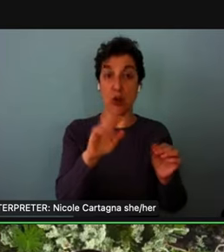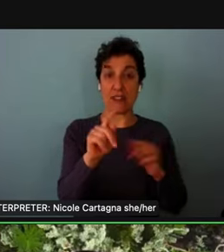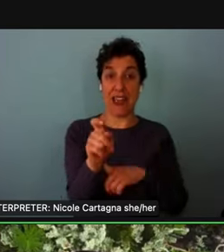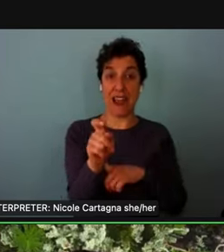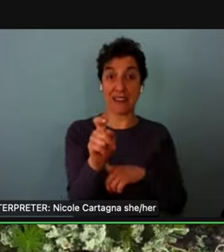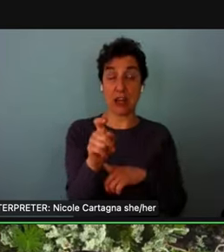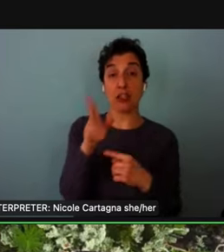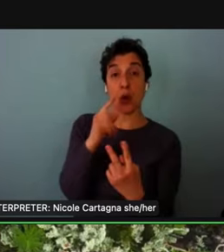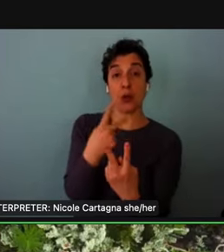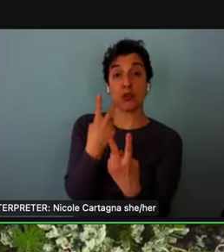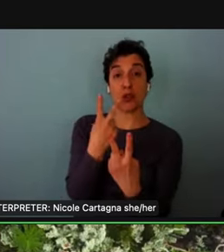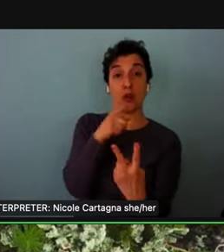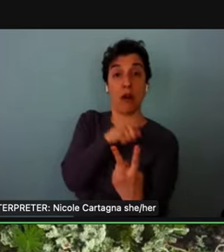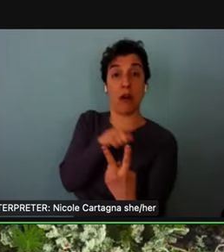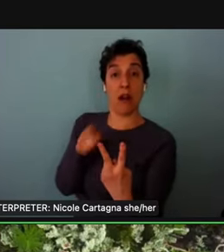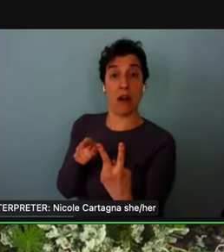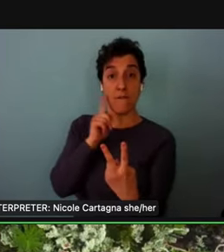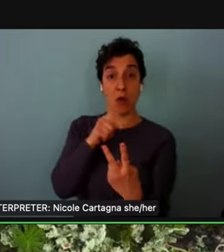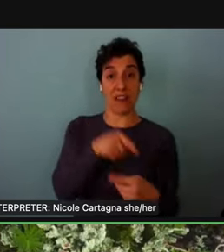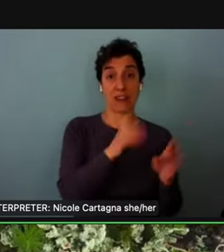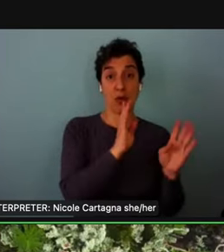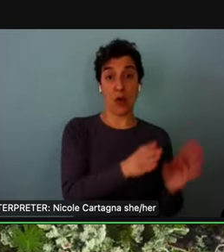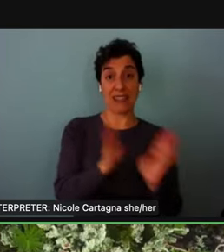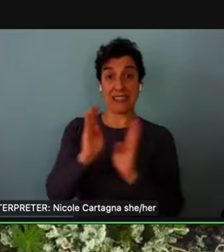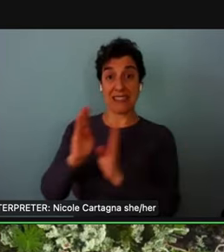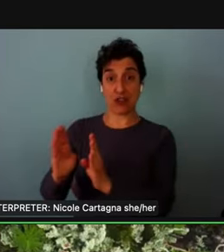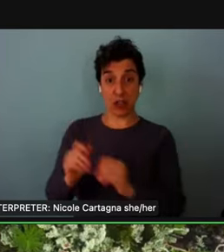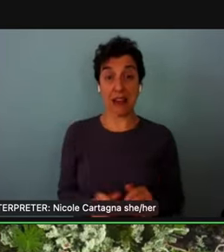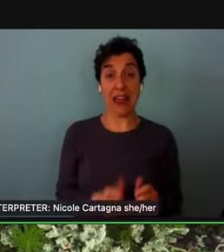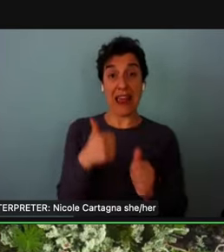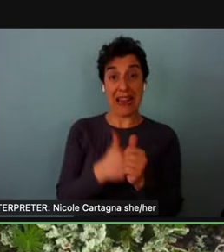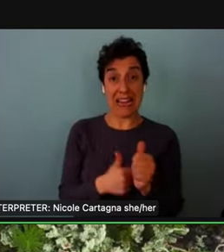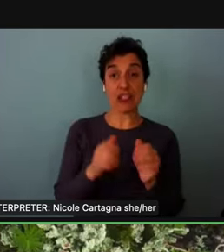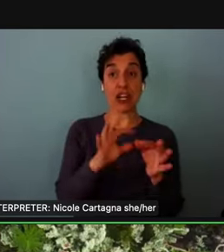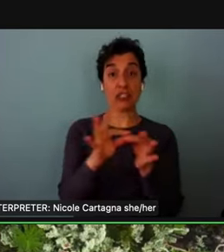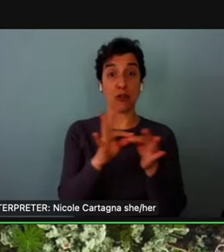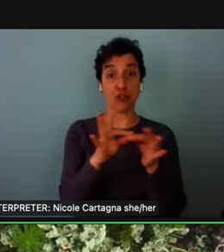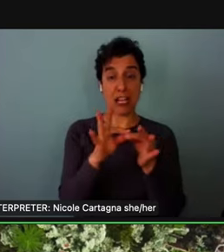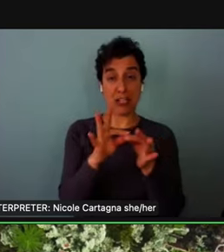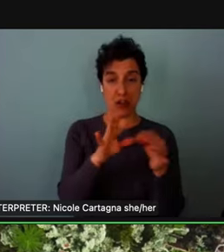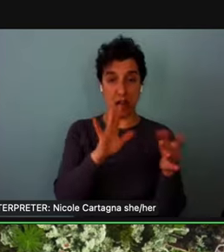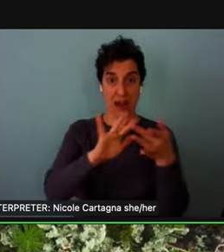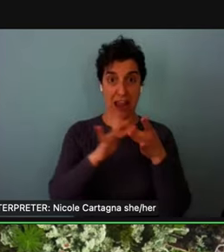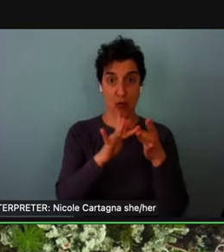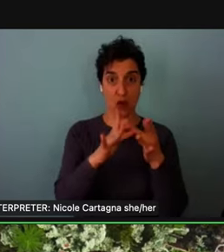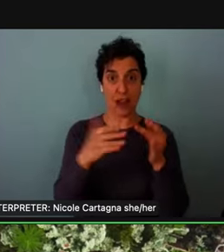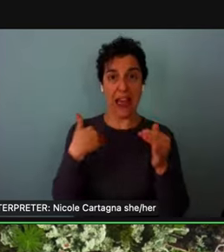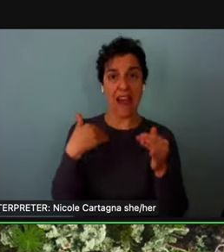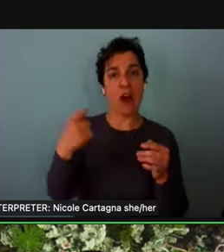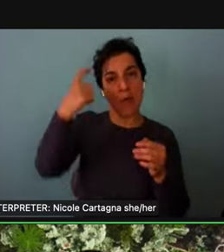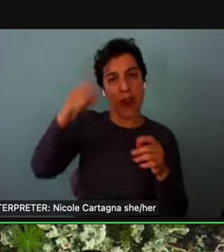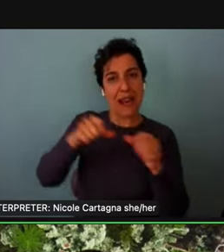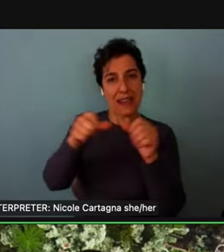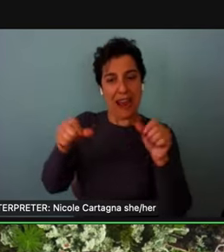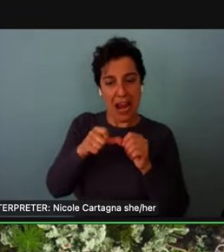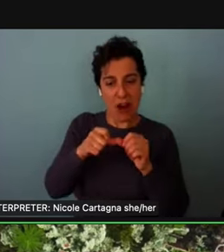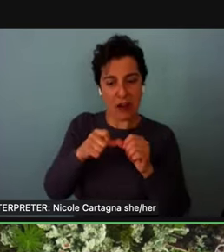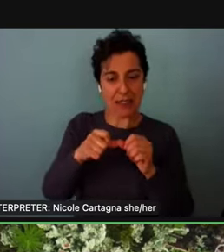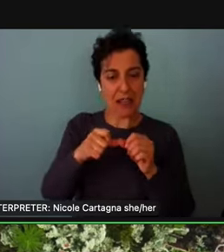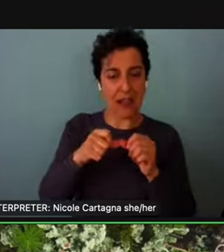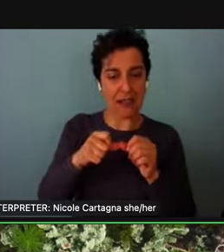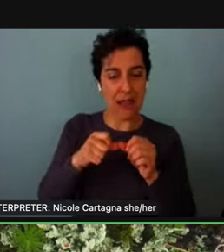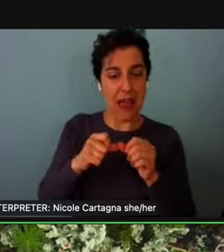this organization. So first, each association network comprises of brain areas in the parietal, temporal,